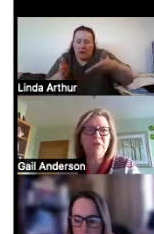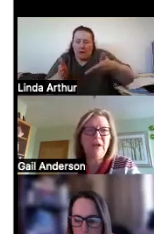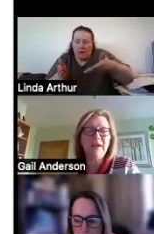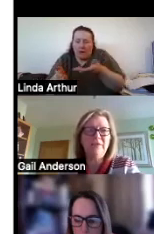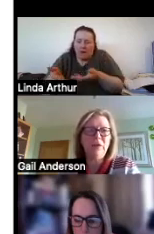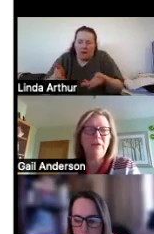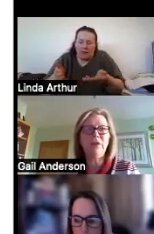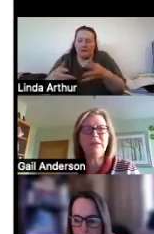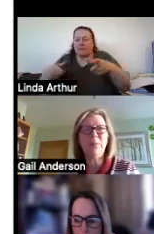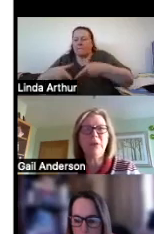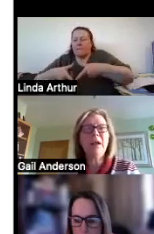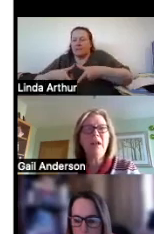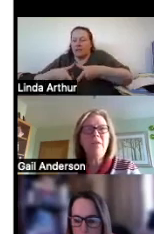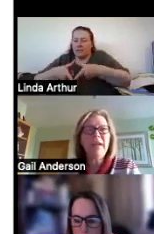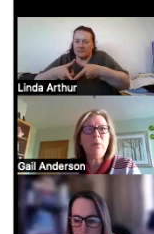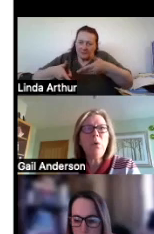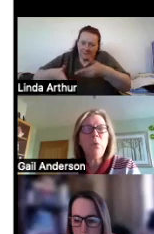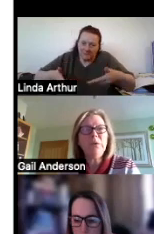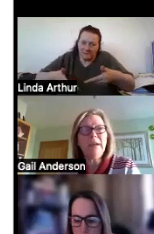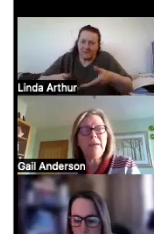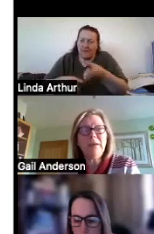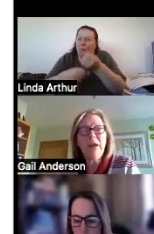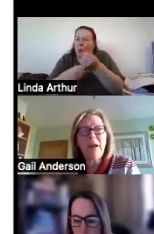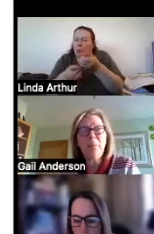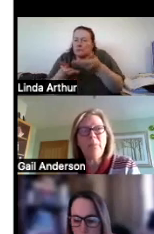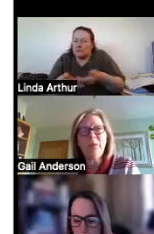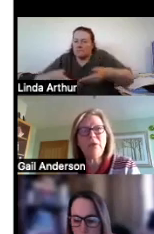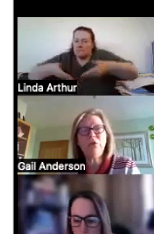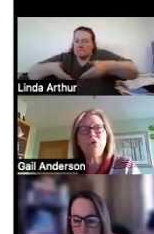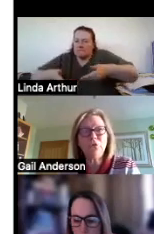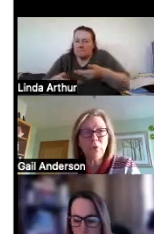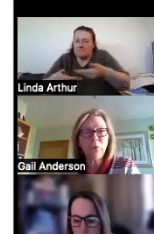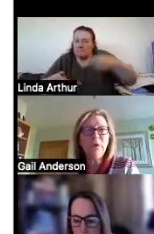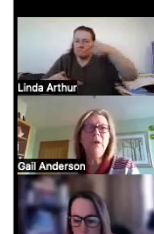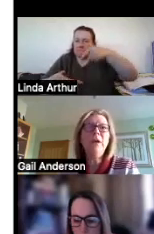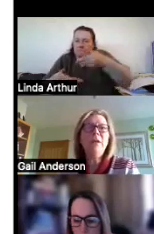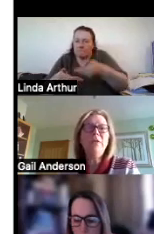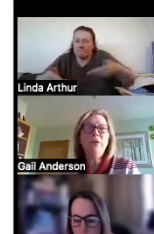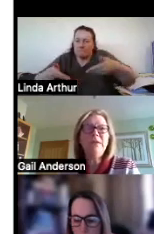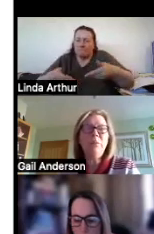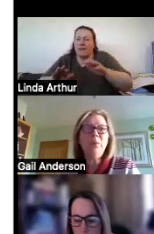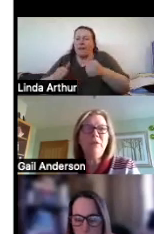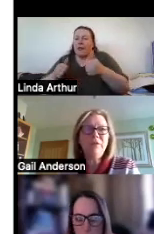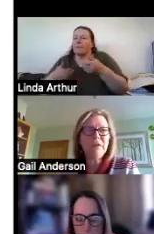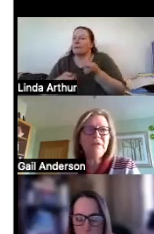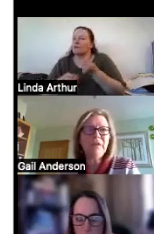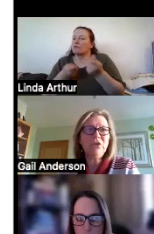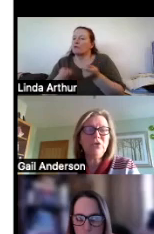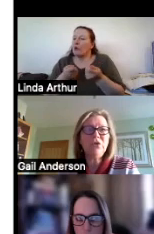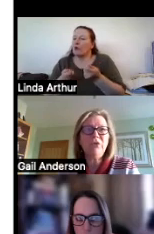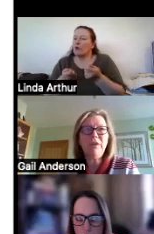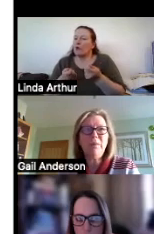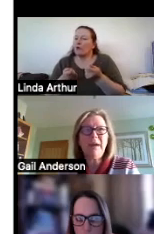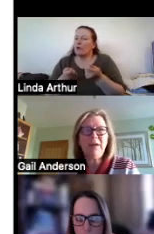the vagina and vulva, for example, they will hold and help control, for example, with the